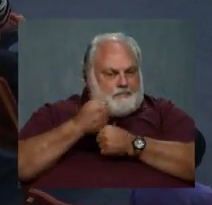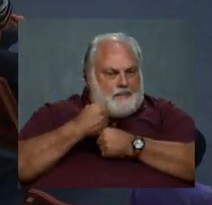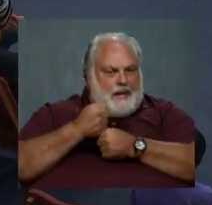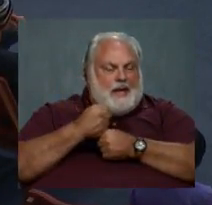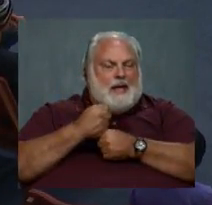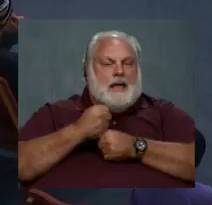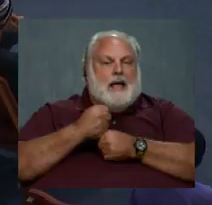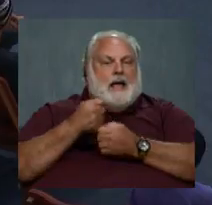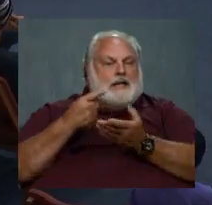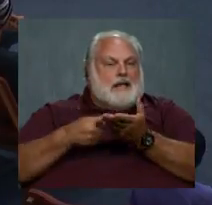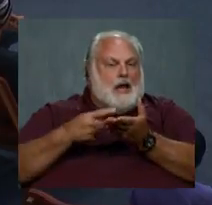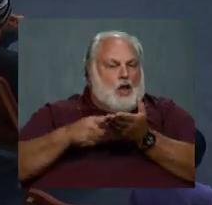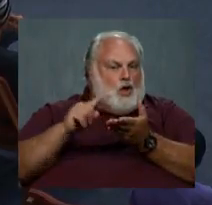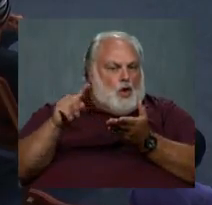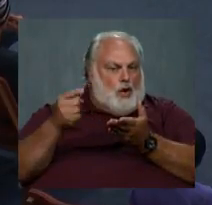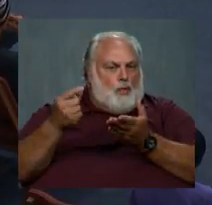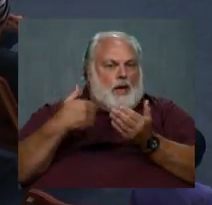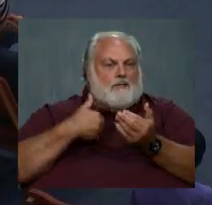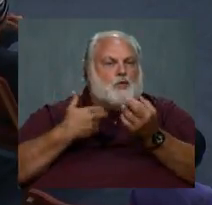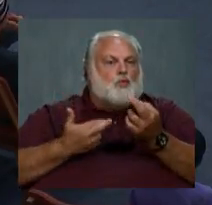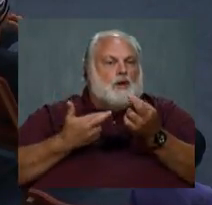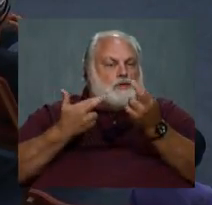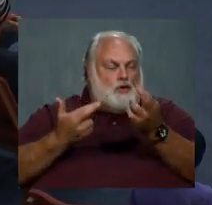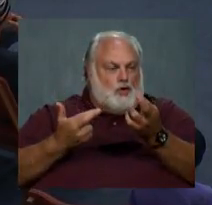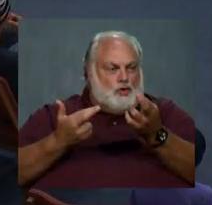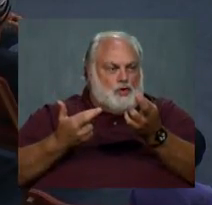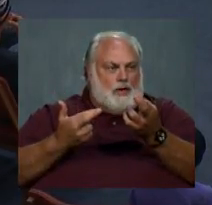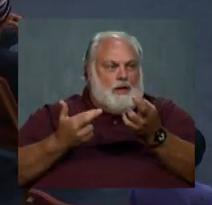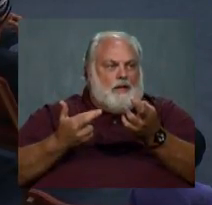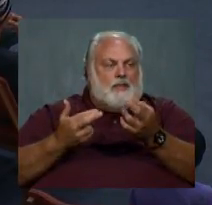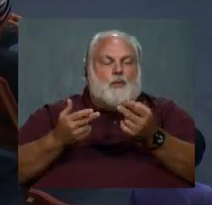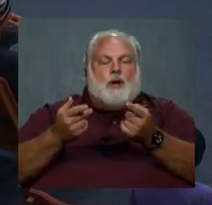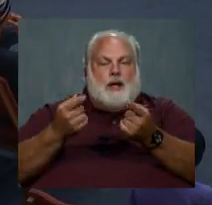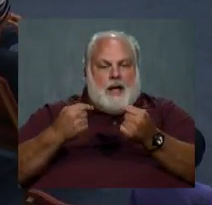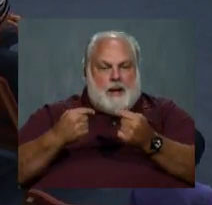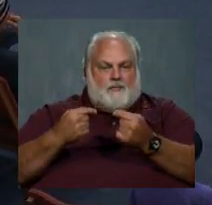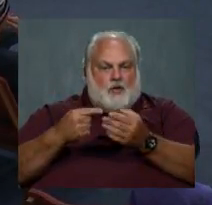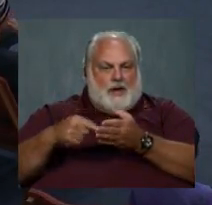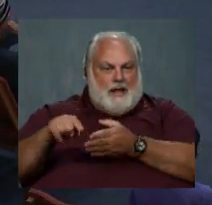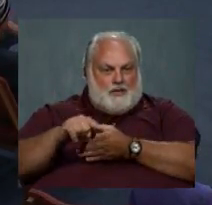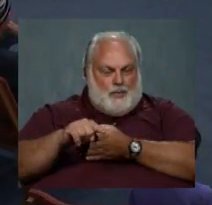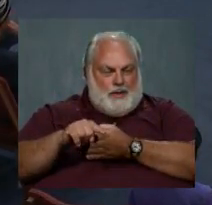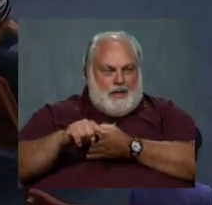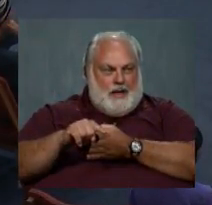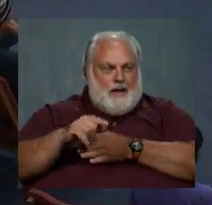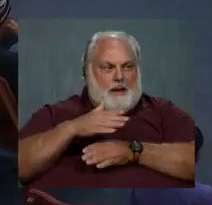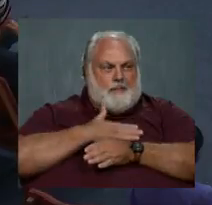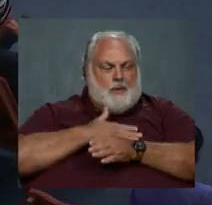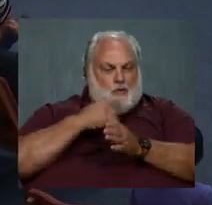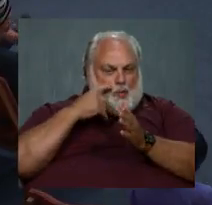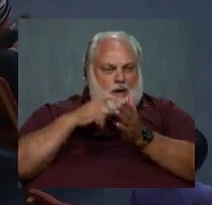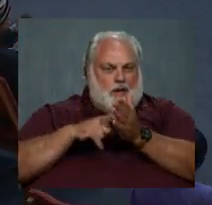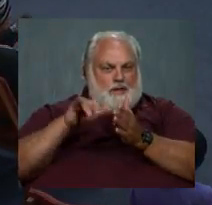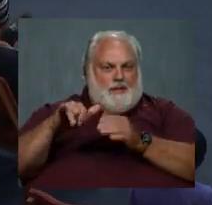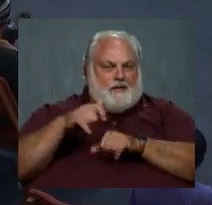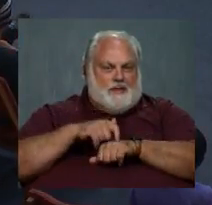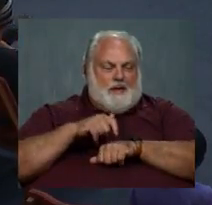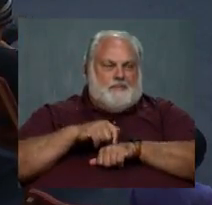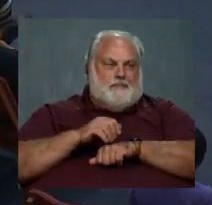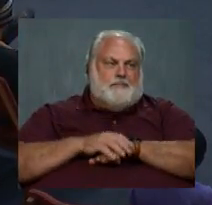and there's been dialogue. So we'll have a resolution that will come forward, and then I'll be happy to recognize you at that